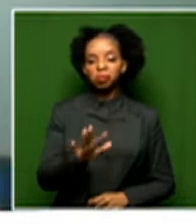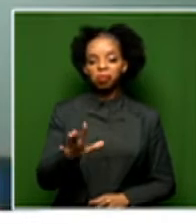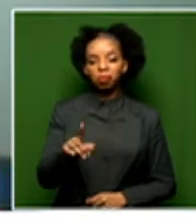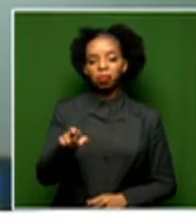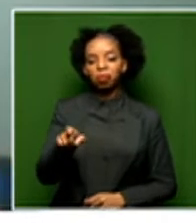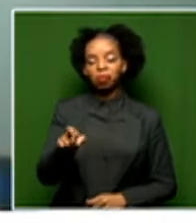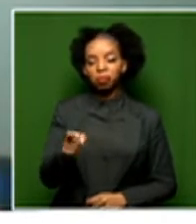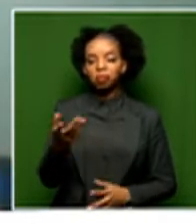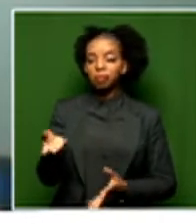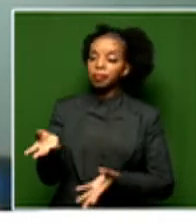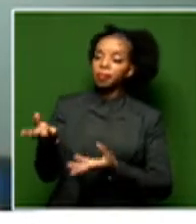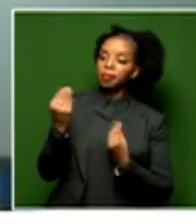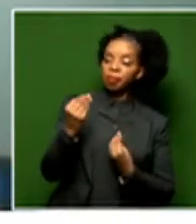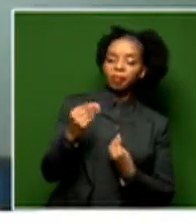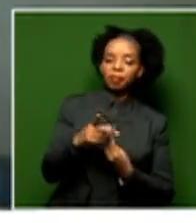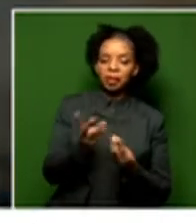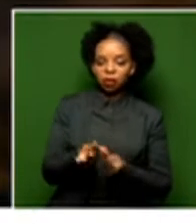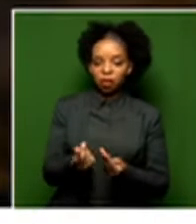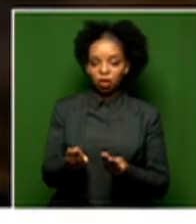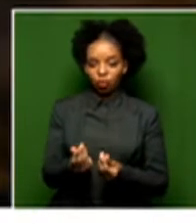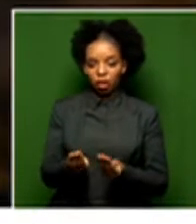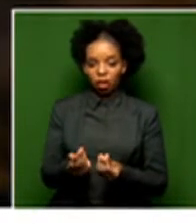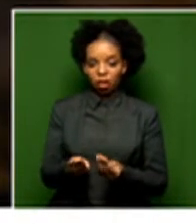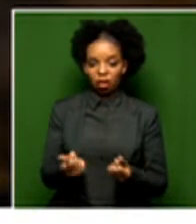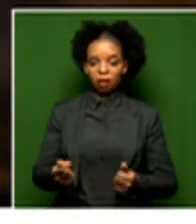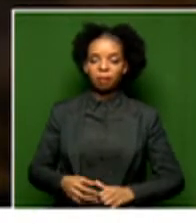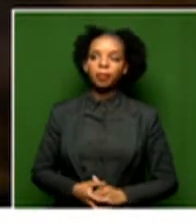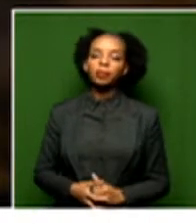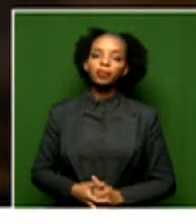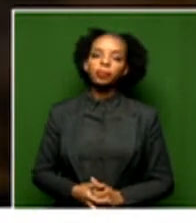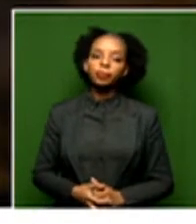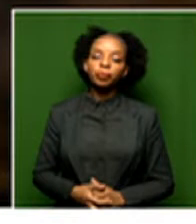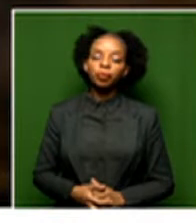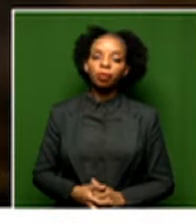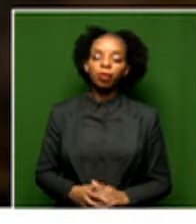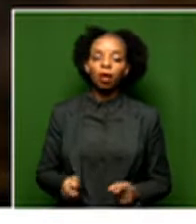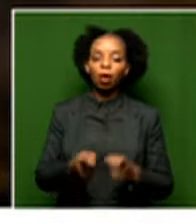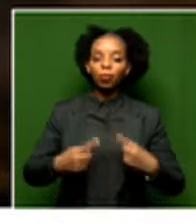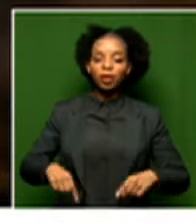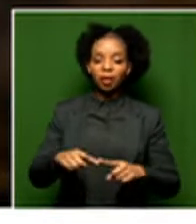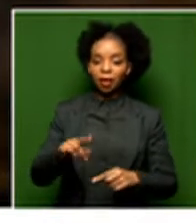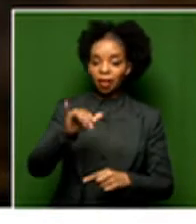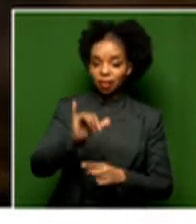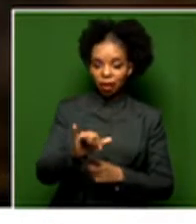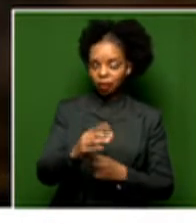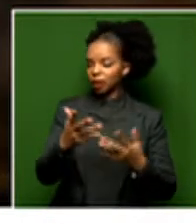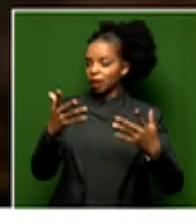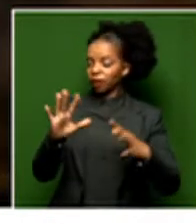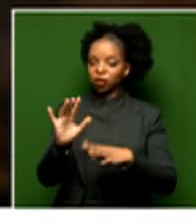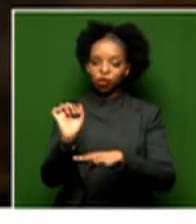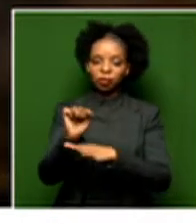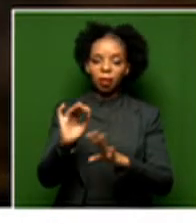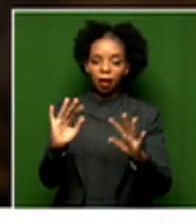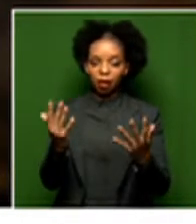sourcing the material. It's been around the material, and we have overcome that by